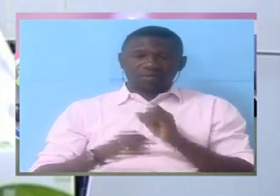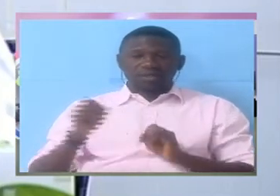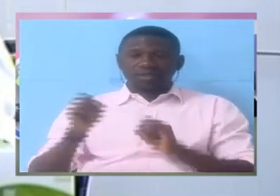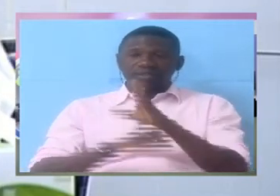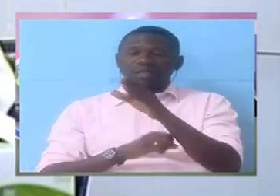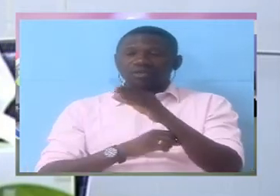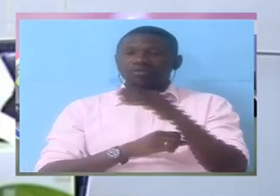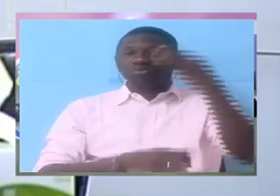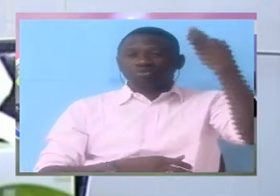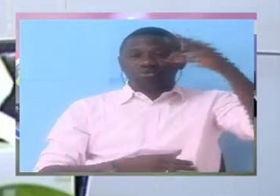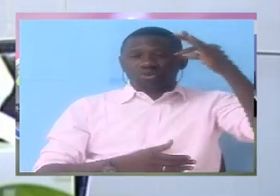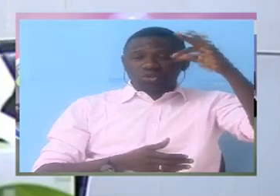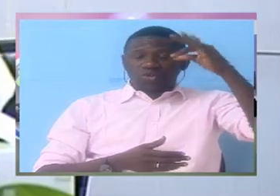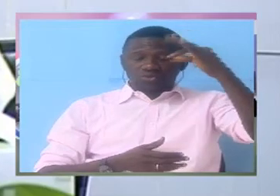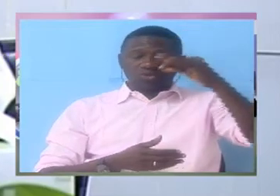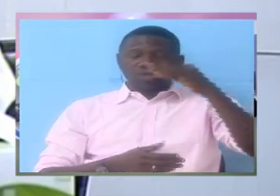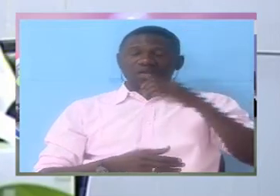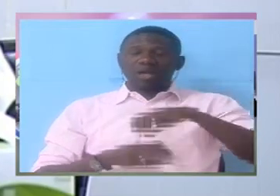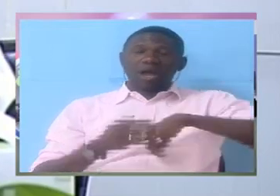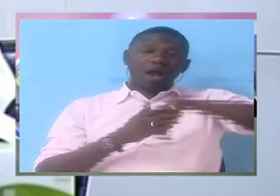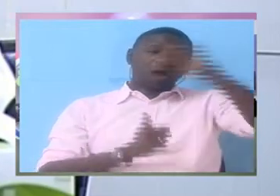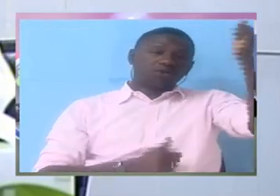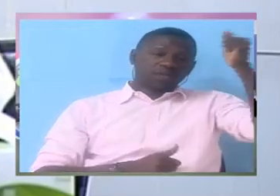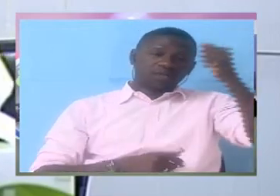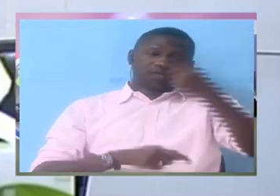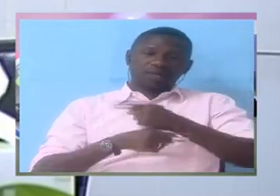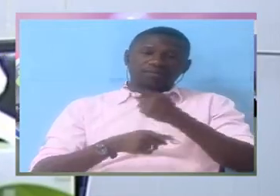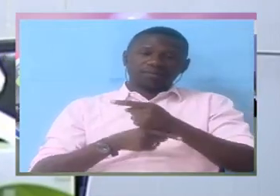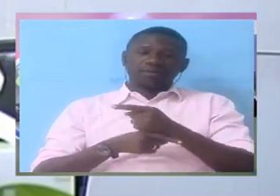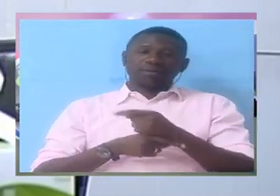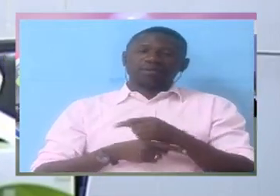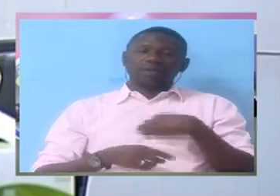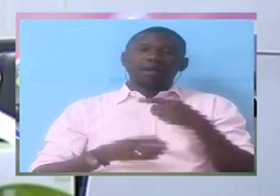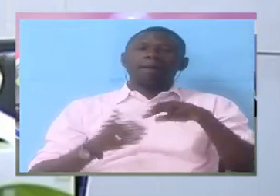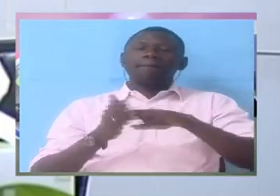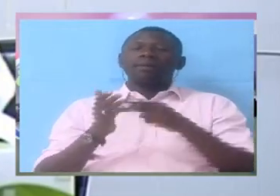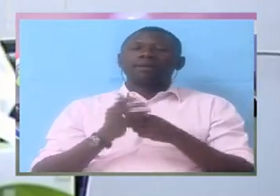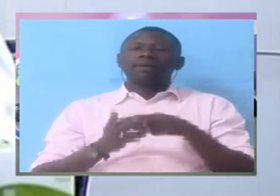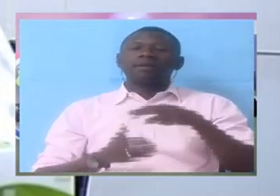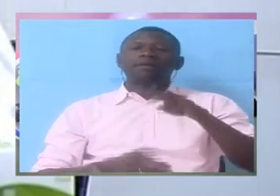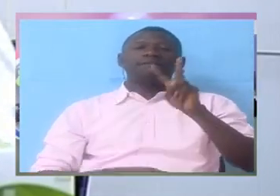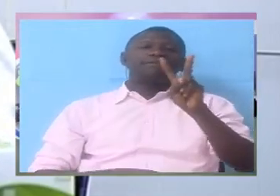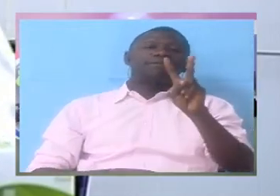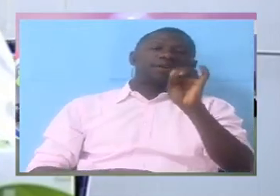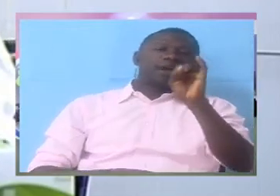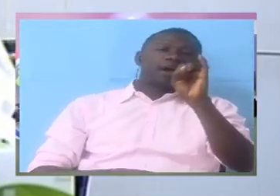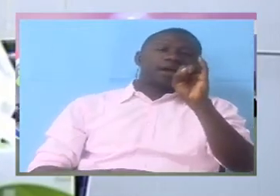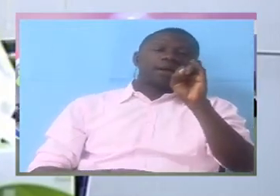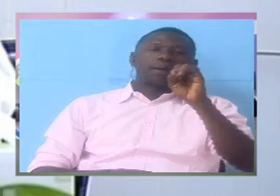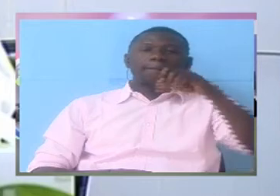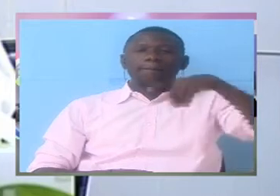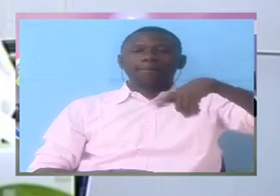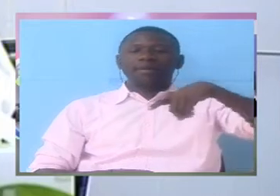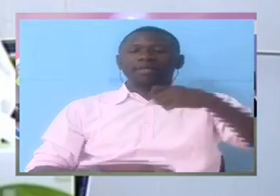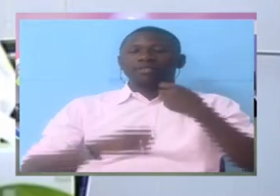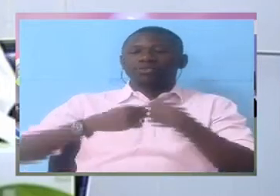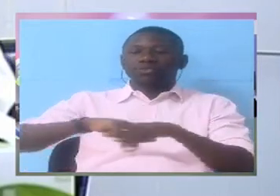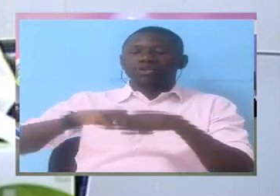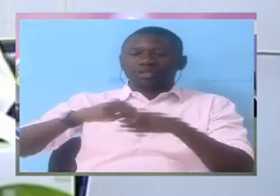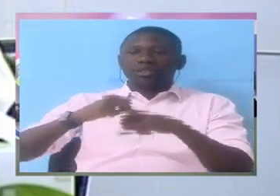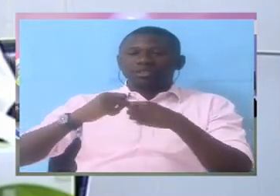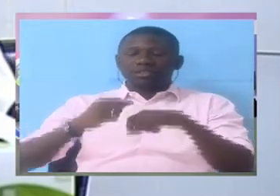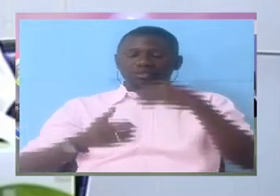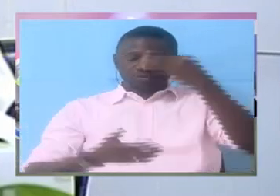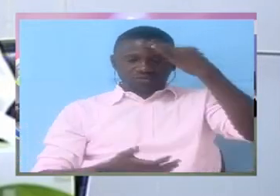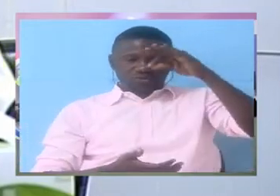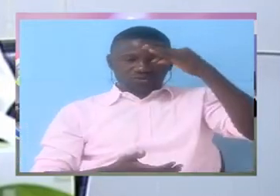Ari janninga o dati yenki pur ngata londi karamola. That is a VIP training course. O mu VIP training karamole o mu VIP